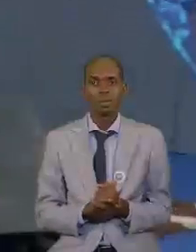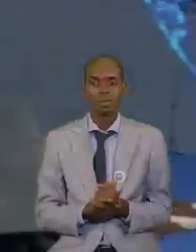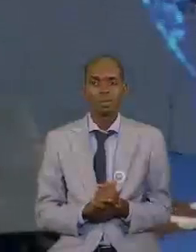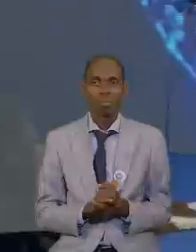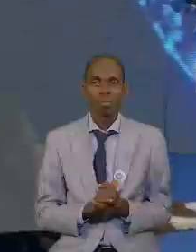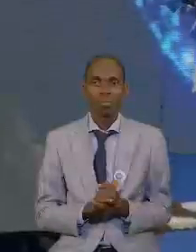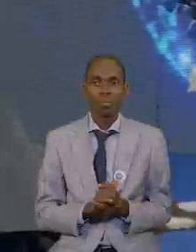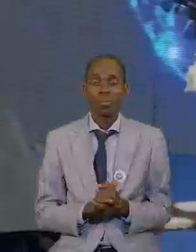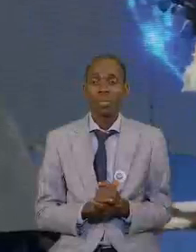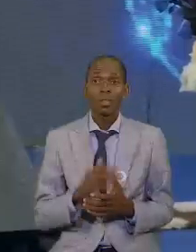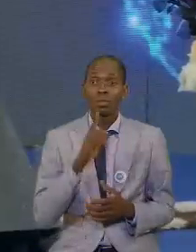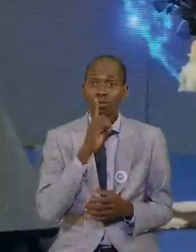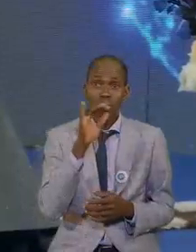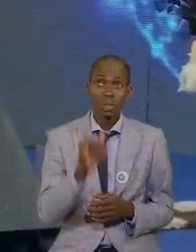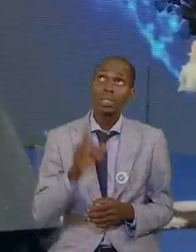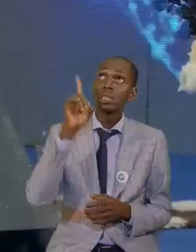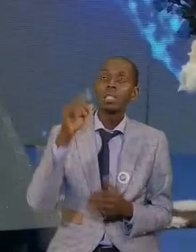Actually, he has the key.